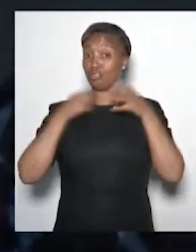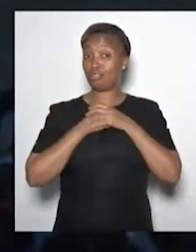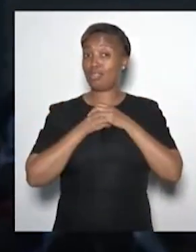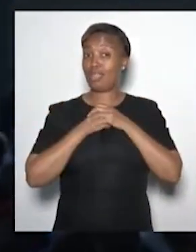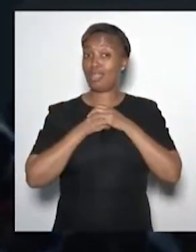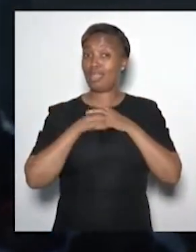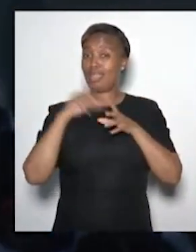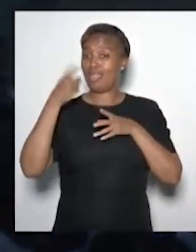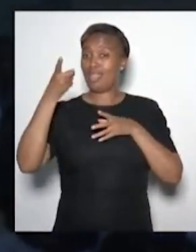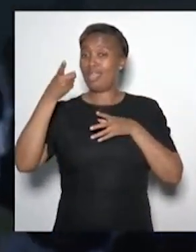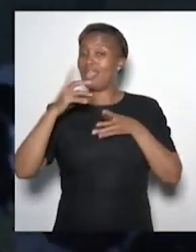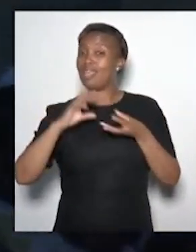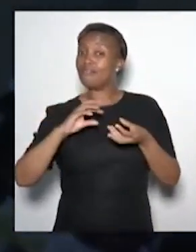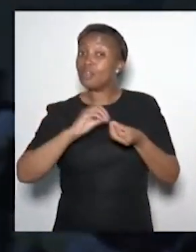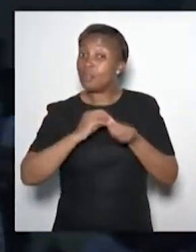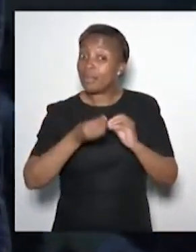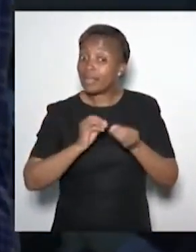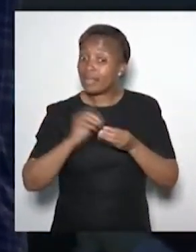every mechanic,